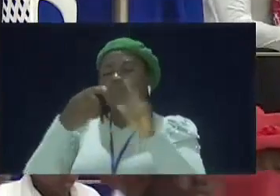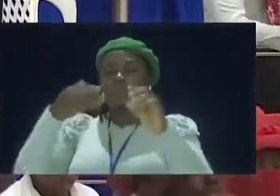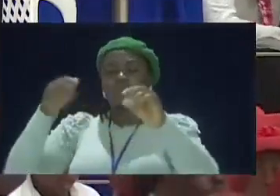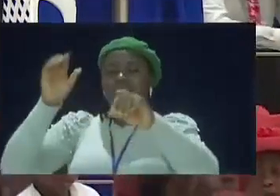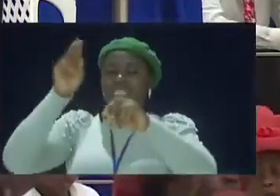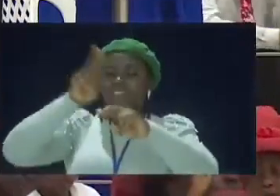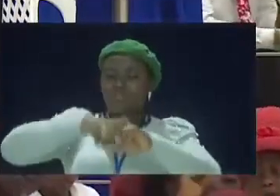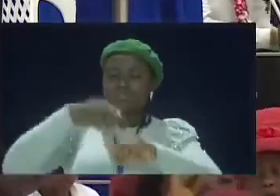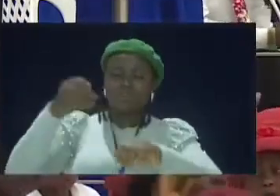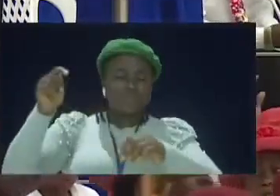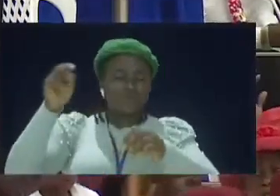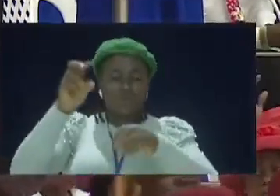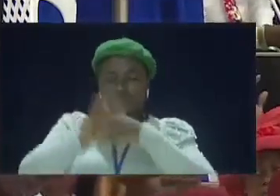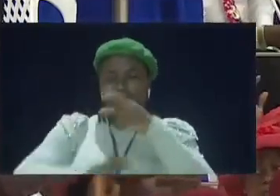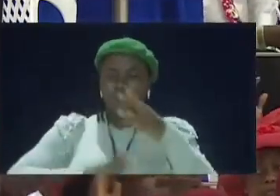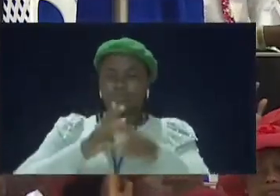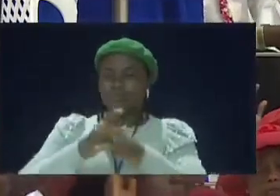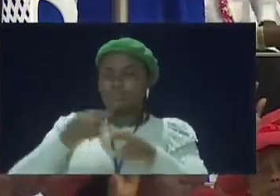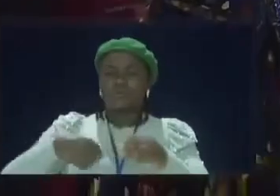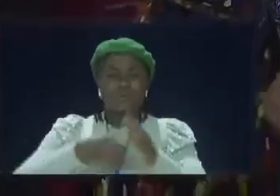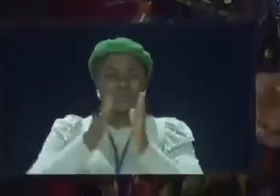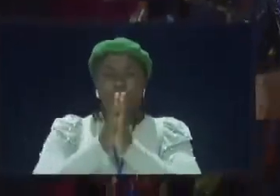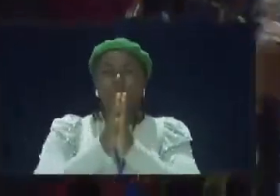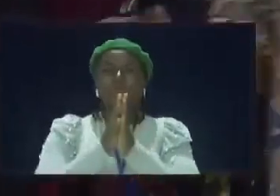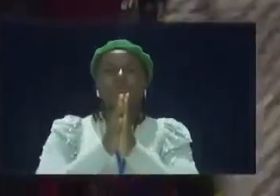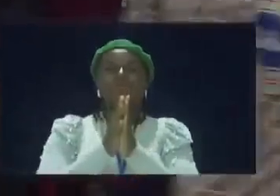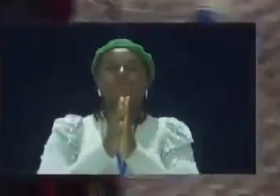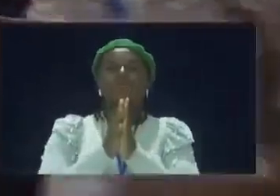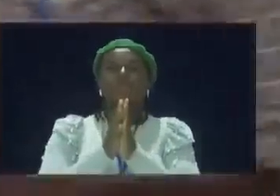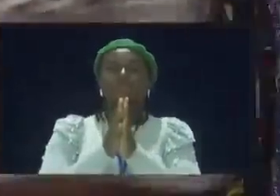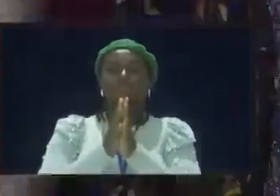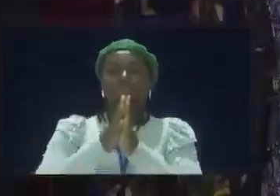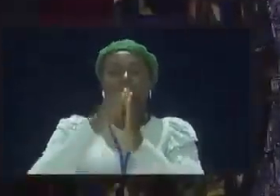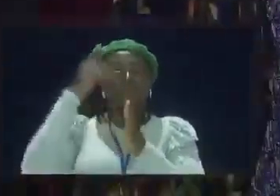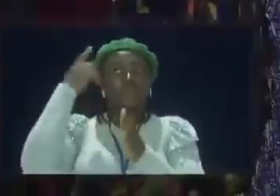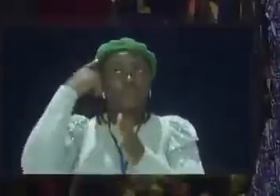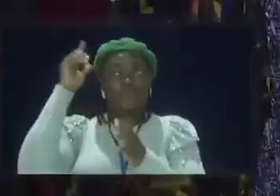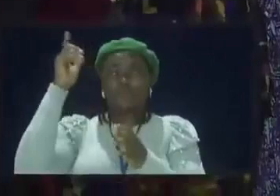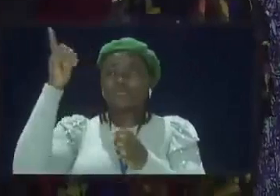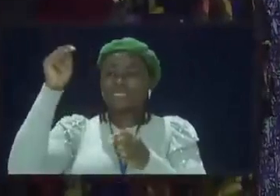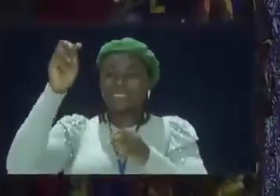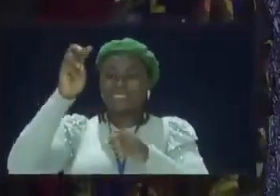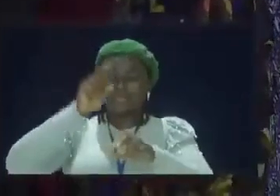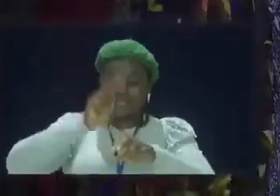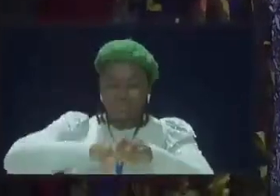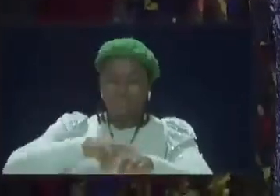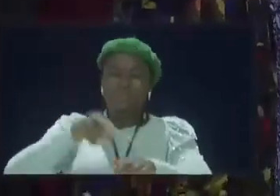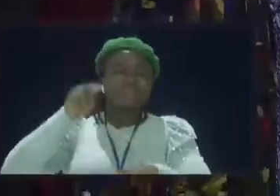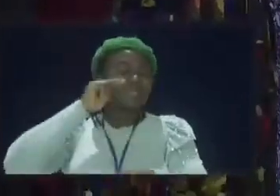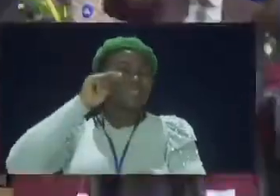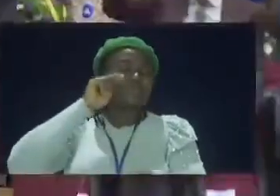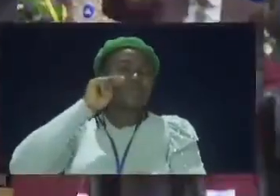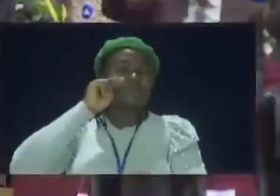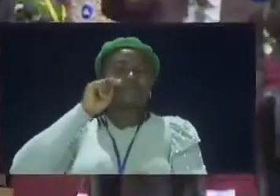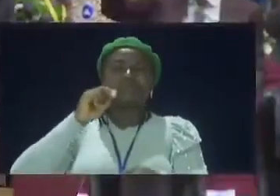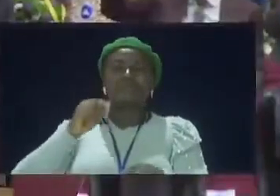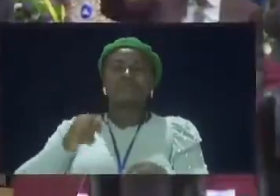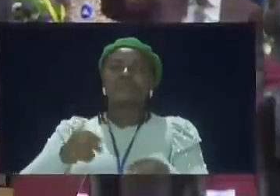world. We pray for the nation of Nigeria.